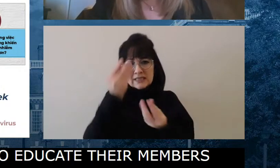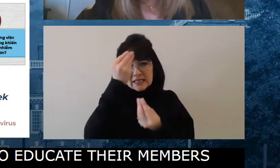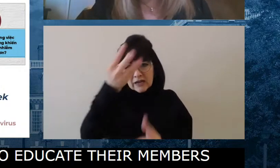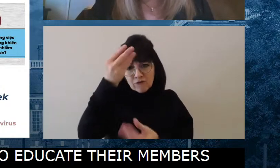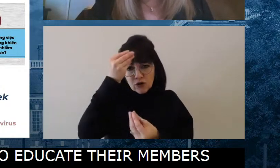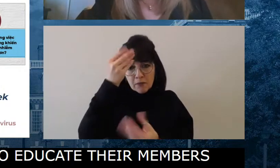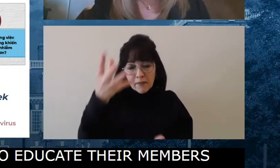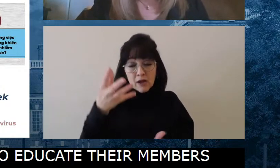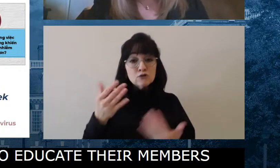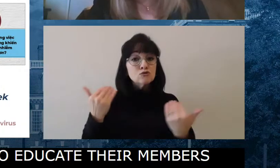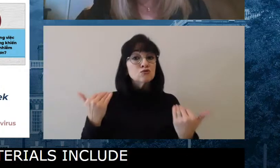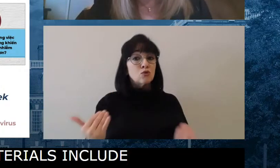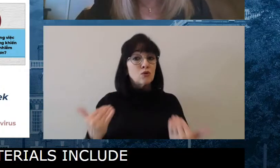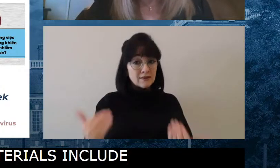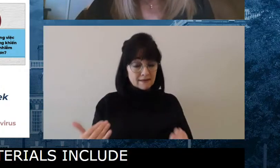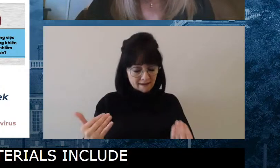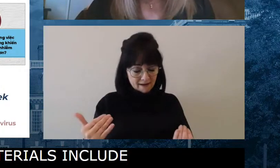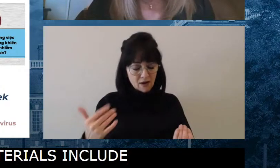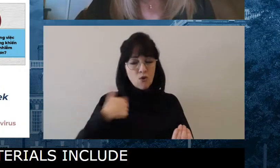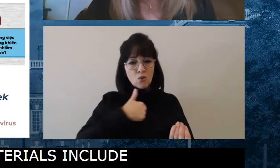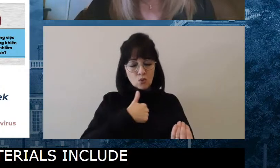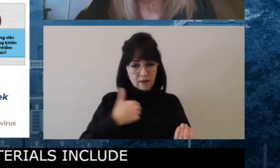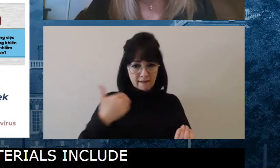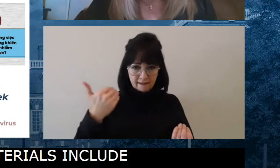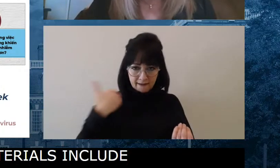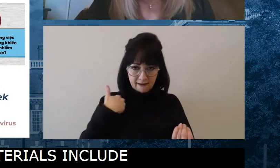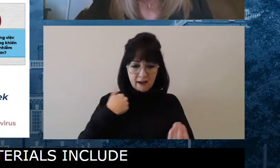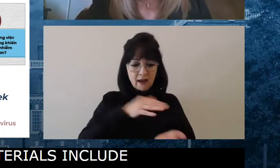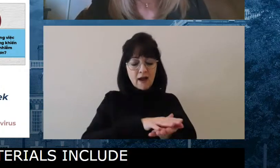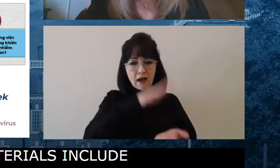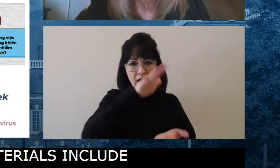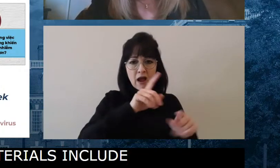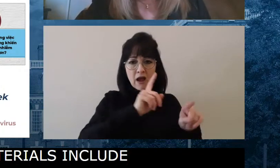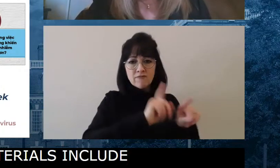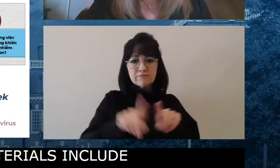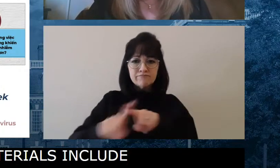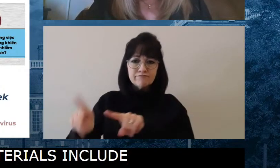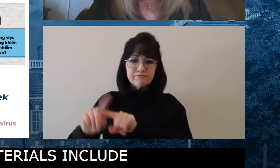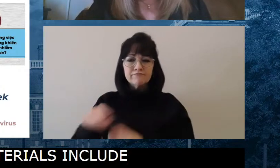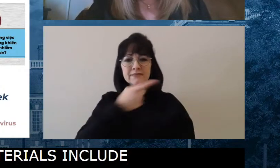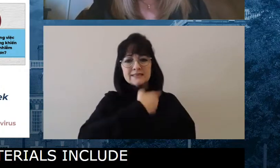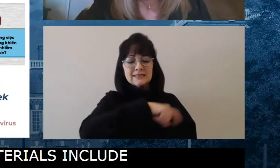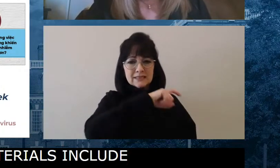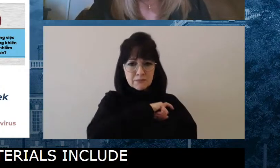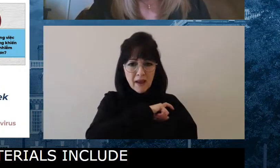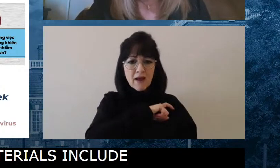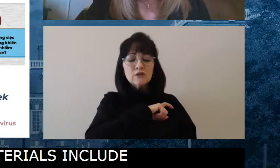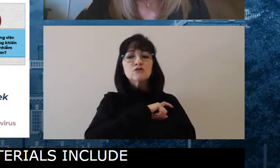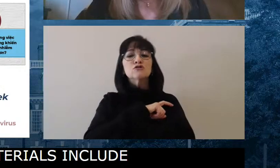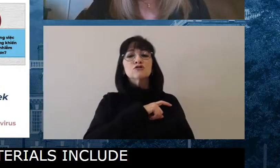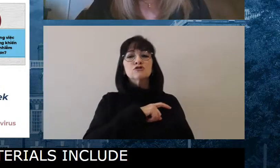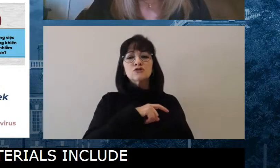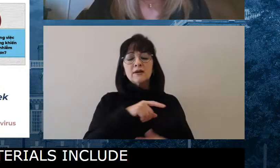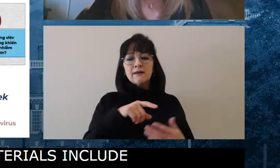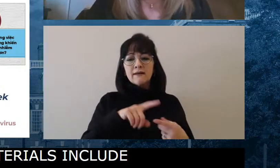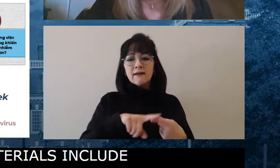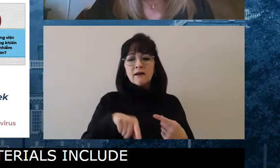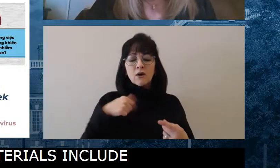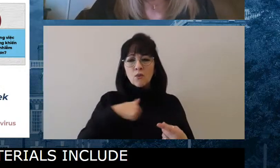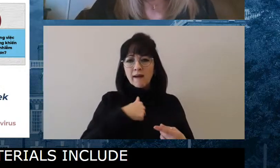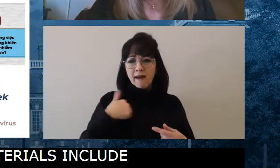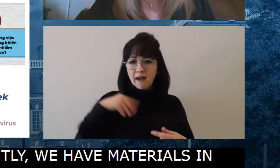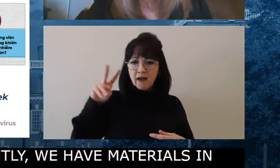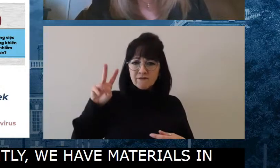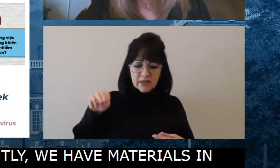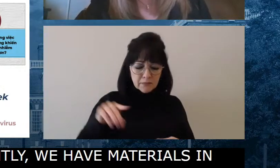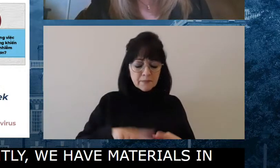Chinese, in English, in Haitian Creole, in Spanish and Vietnamese, as well as materials designed to be the most readable